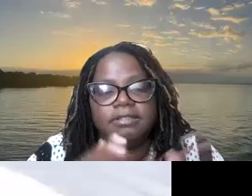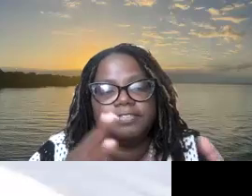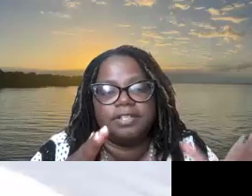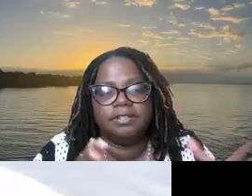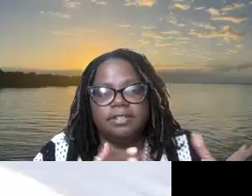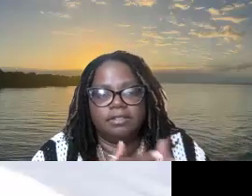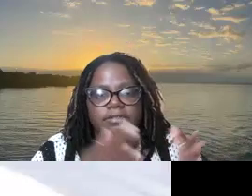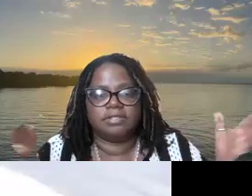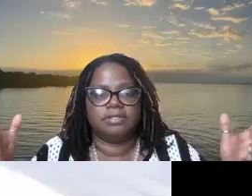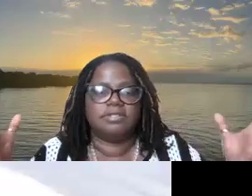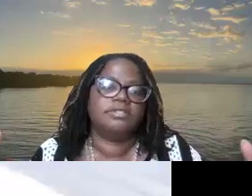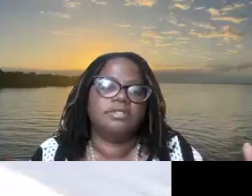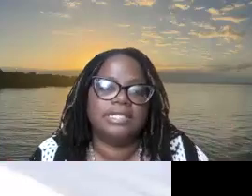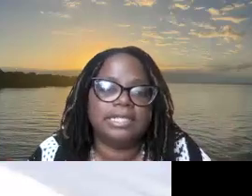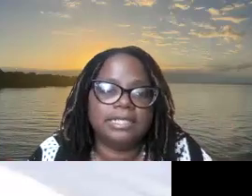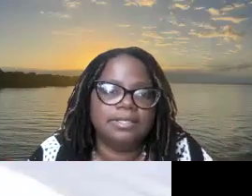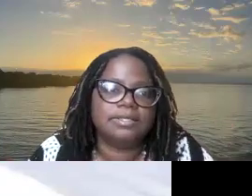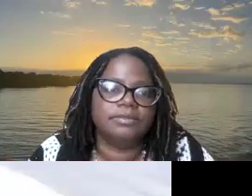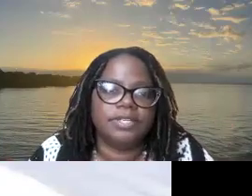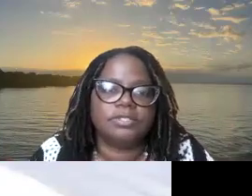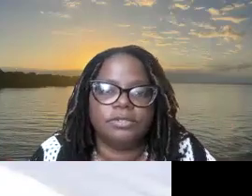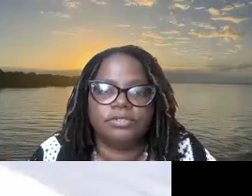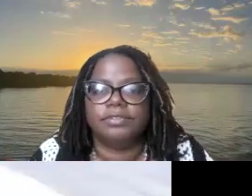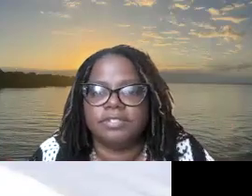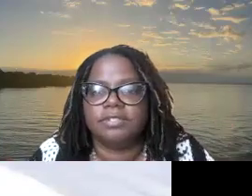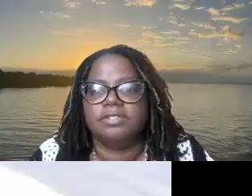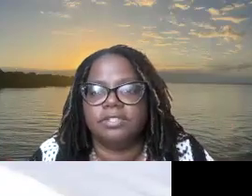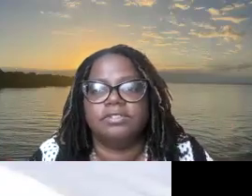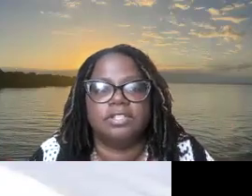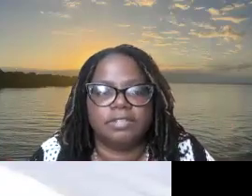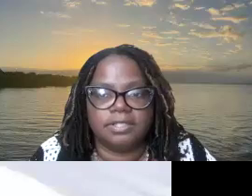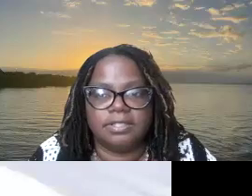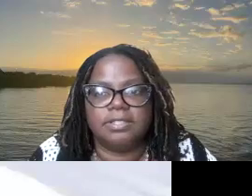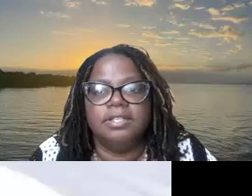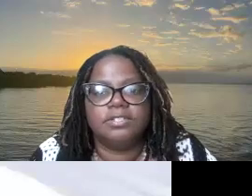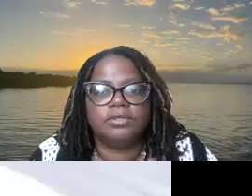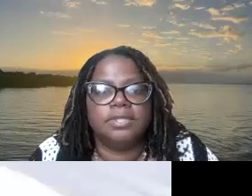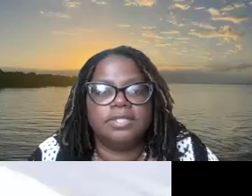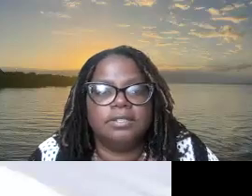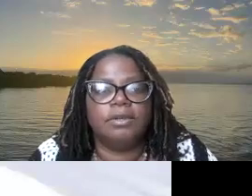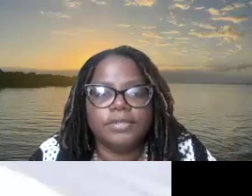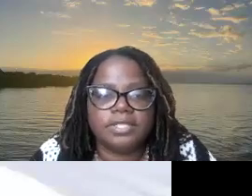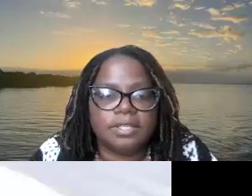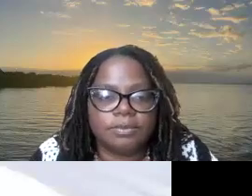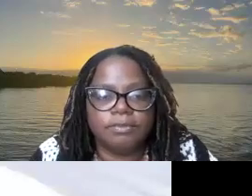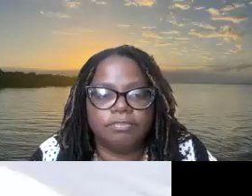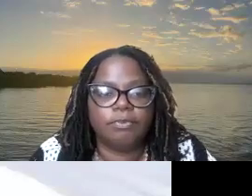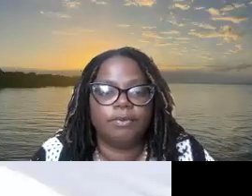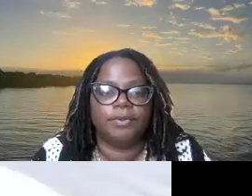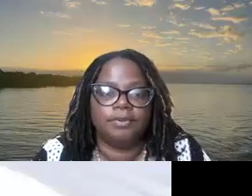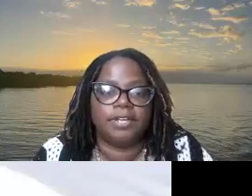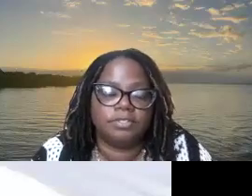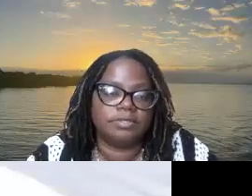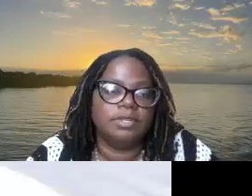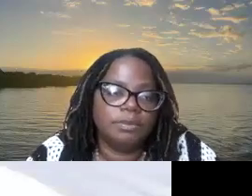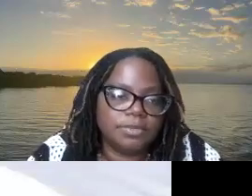really identify cross intersection identities, race, culture, ethnicity, gender identity, sexual identity. All these things will